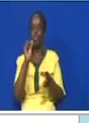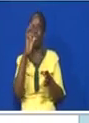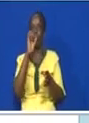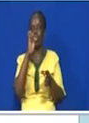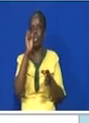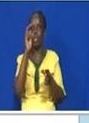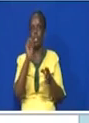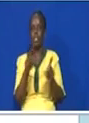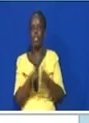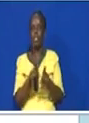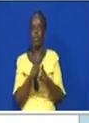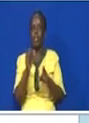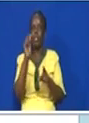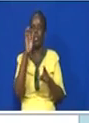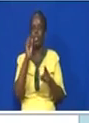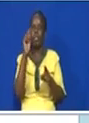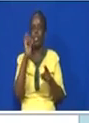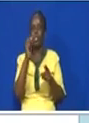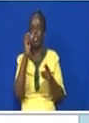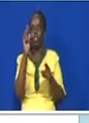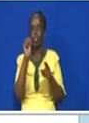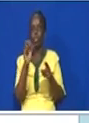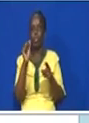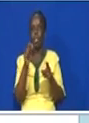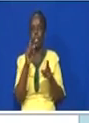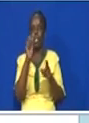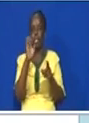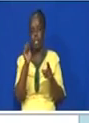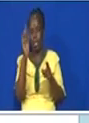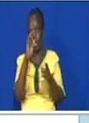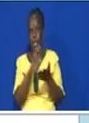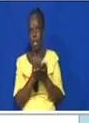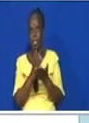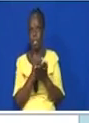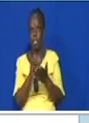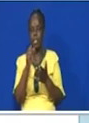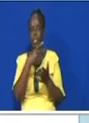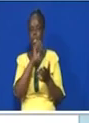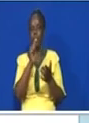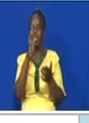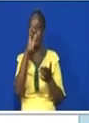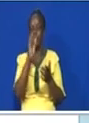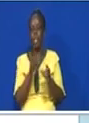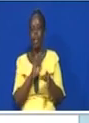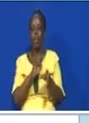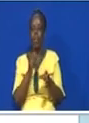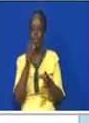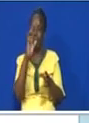tension, compression, and tear or shear forces. So you have